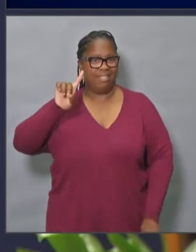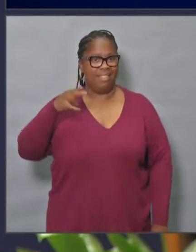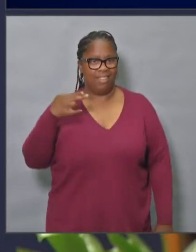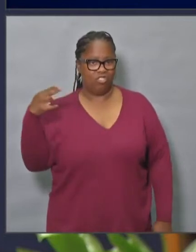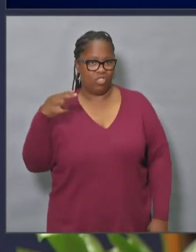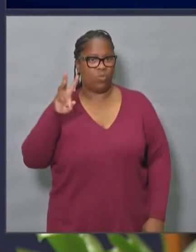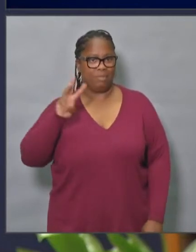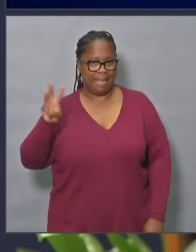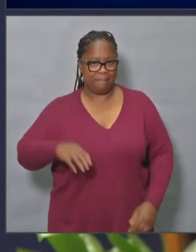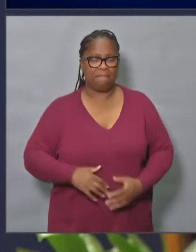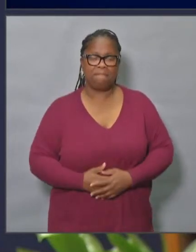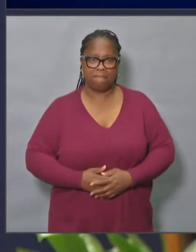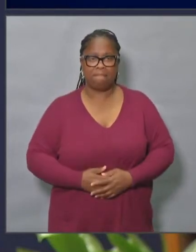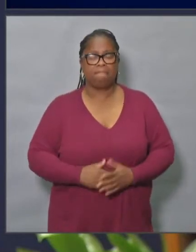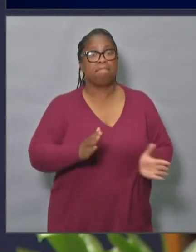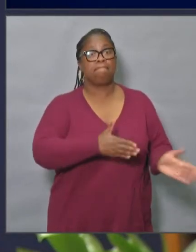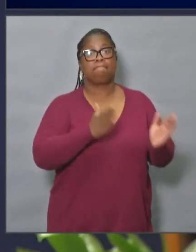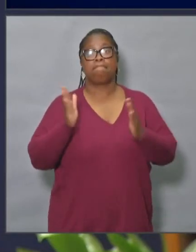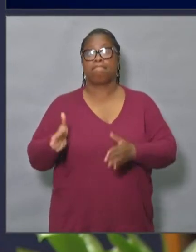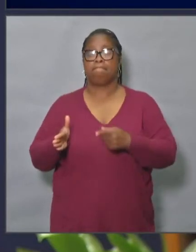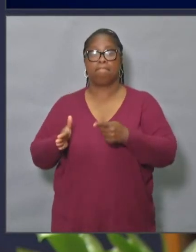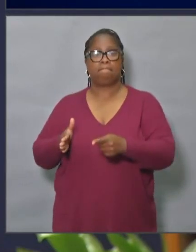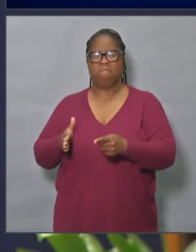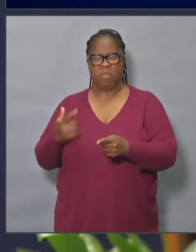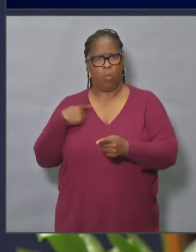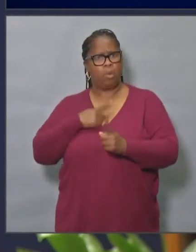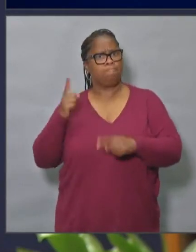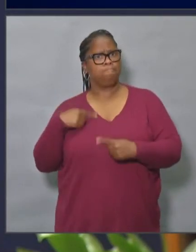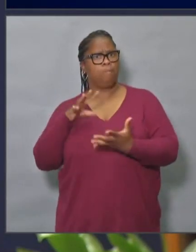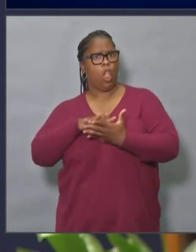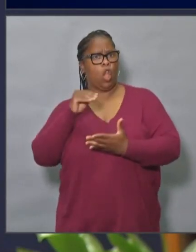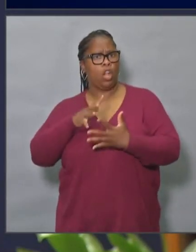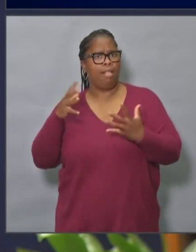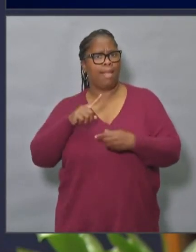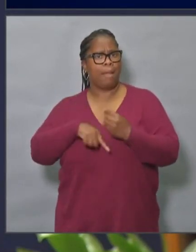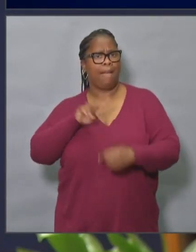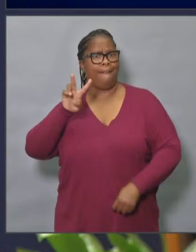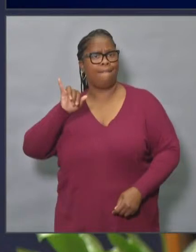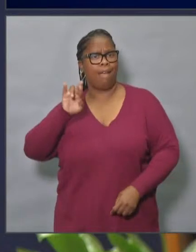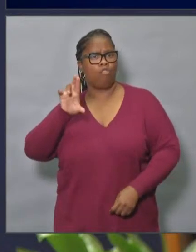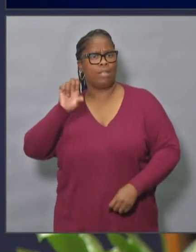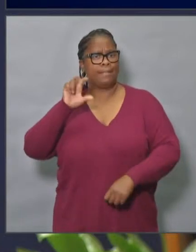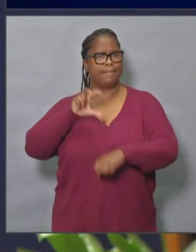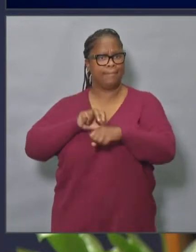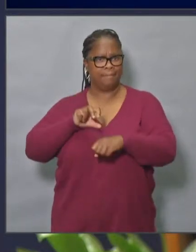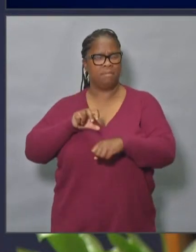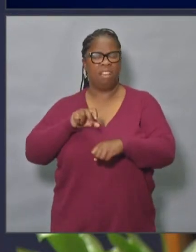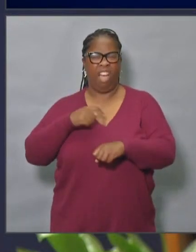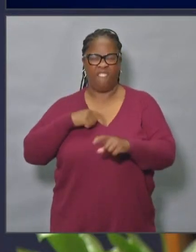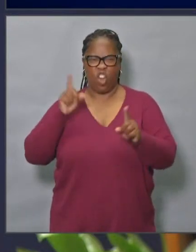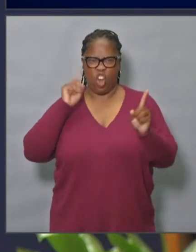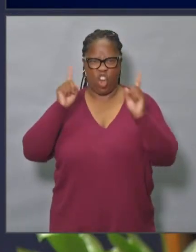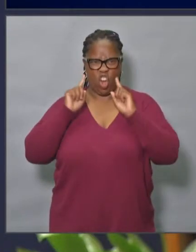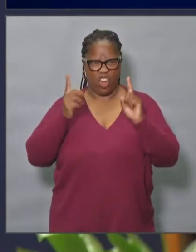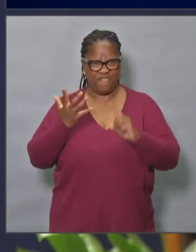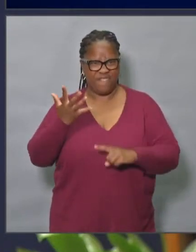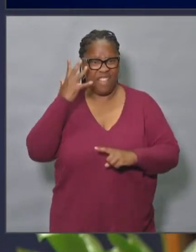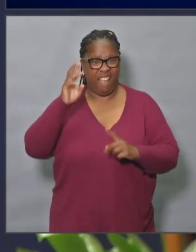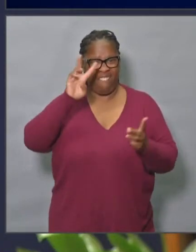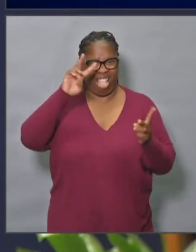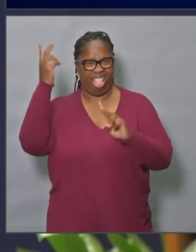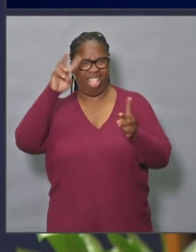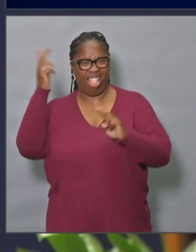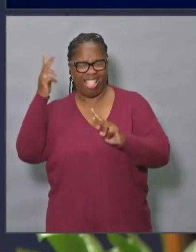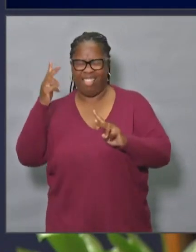the myths. We've all learned a lot about this virus, and I want to focus just on 5 misperceptions that I've heard are out there and that I